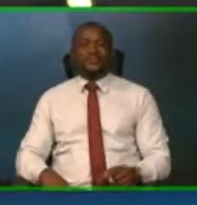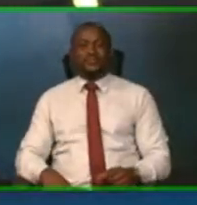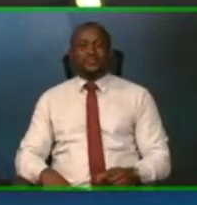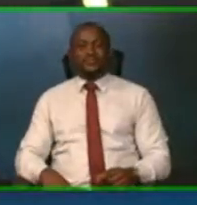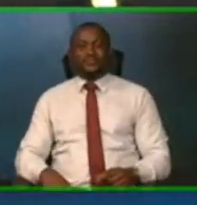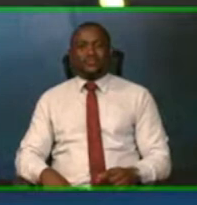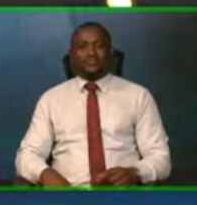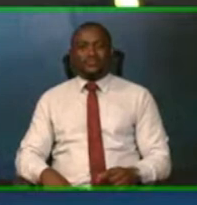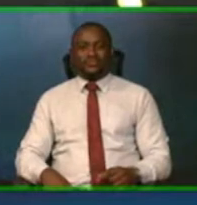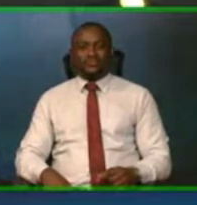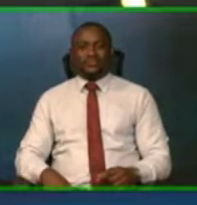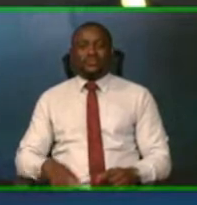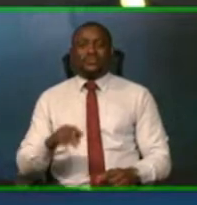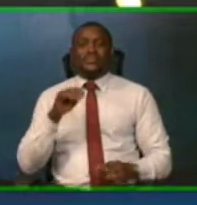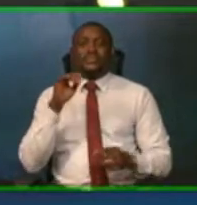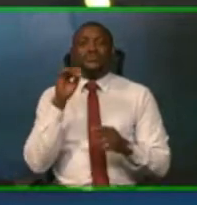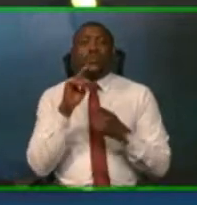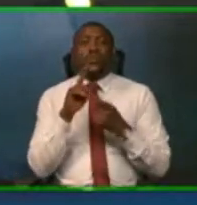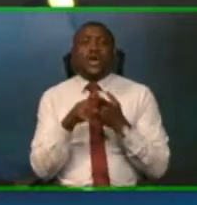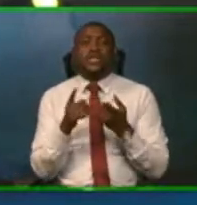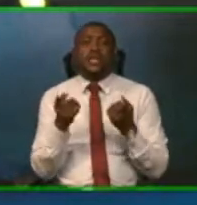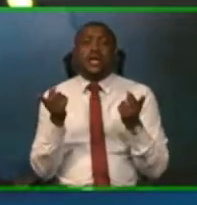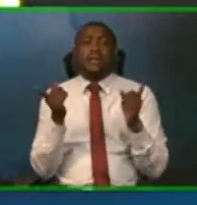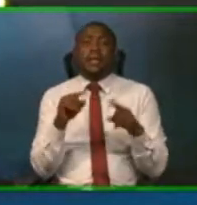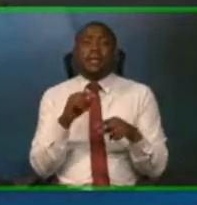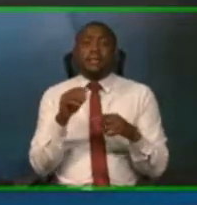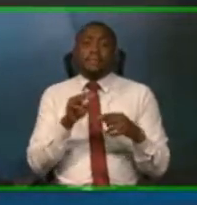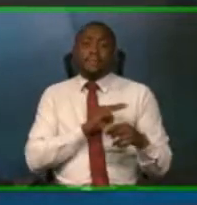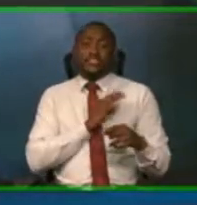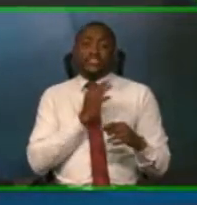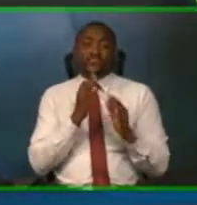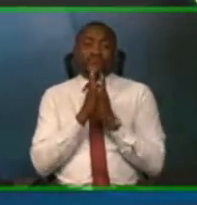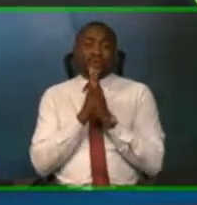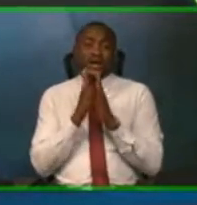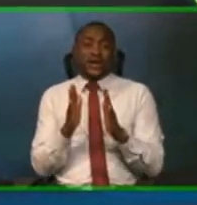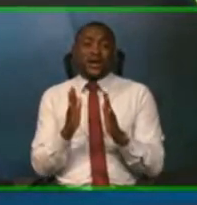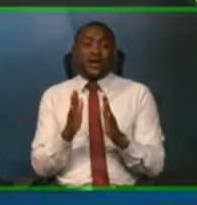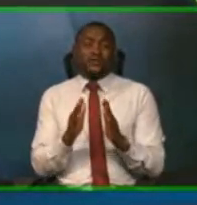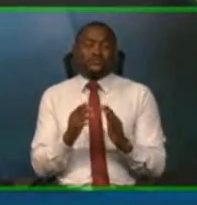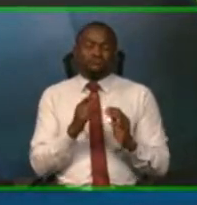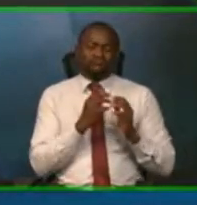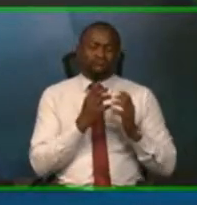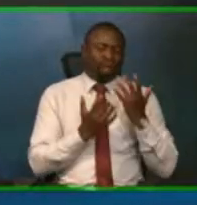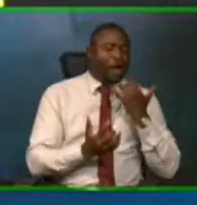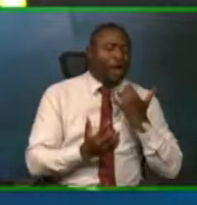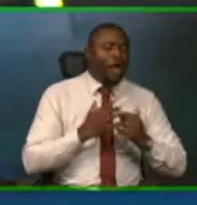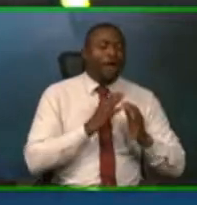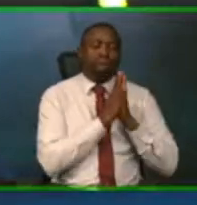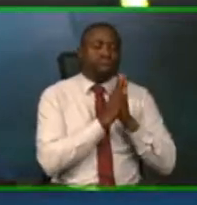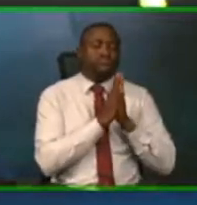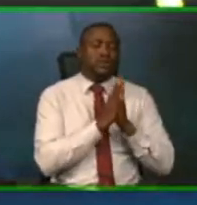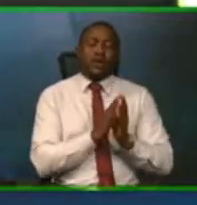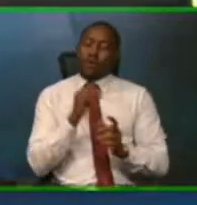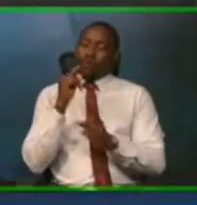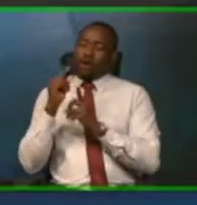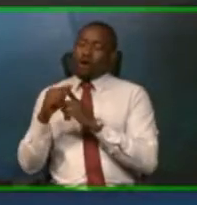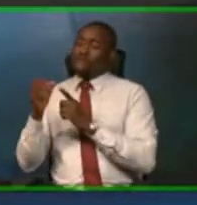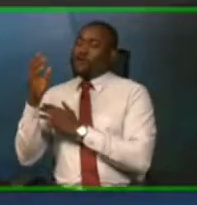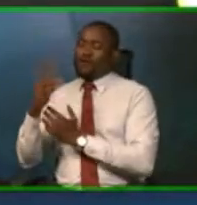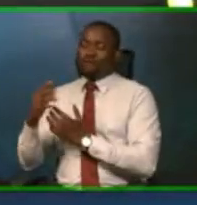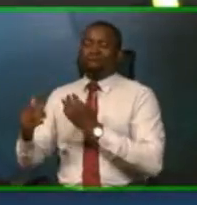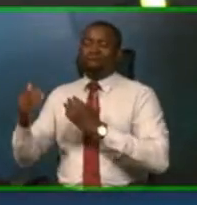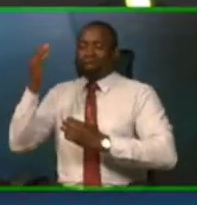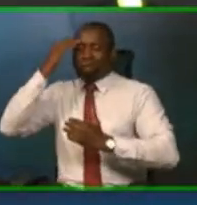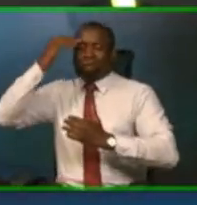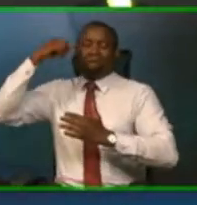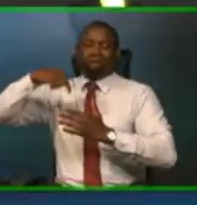Are we together? So when it comes to the ministry of prayer, you are robust on fire. When it comes to the ministry of the word and all